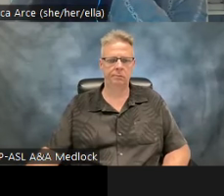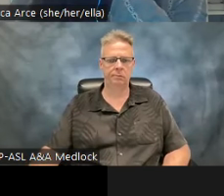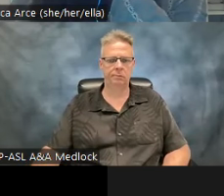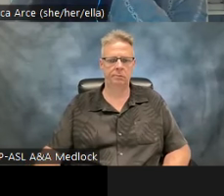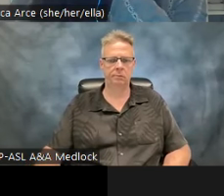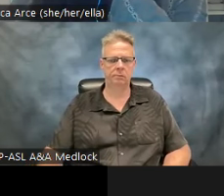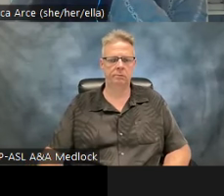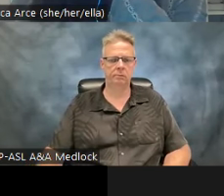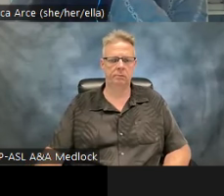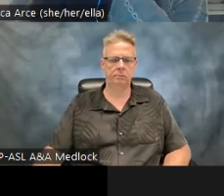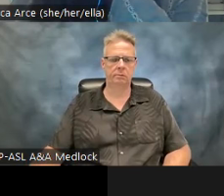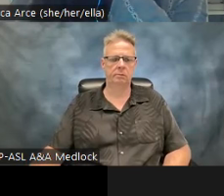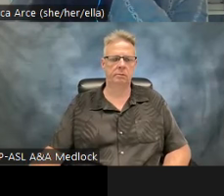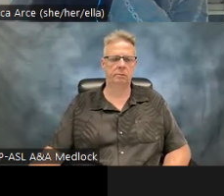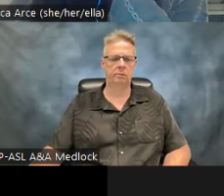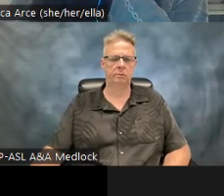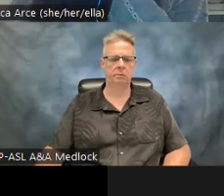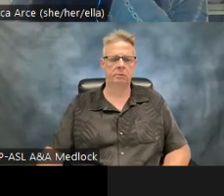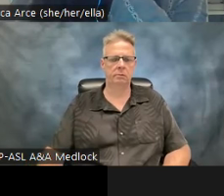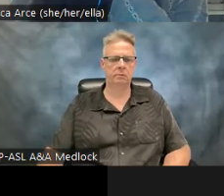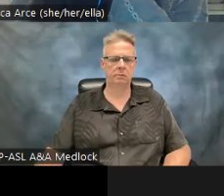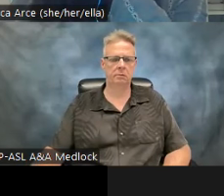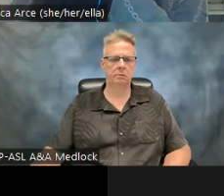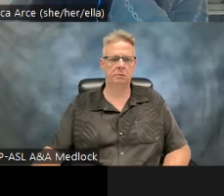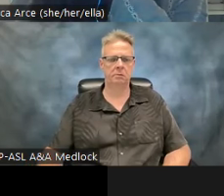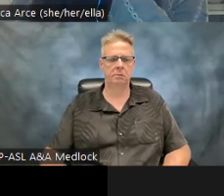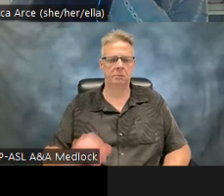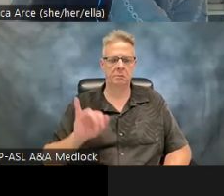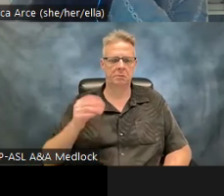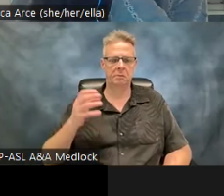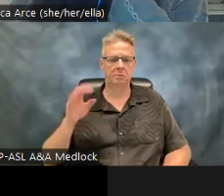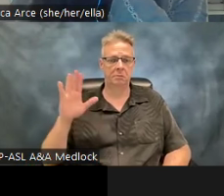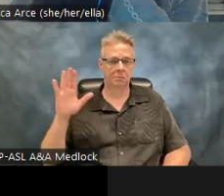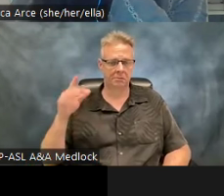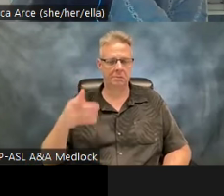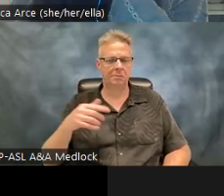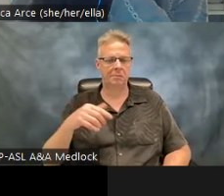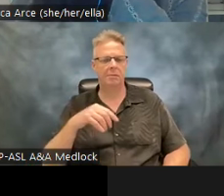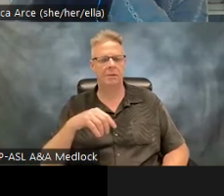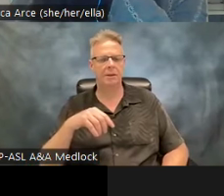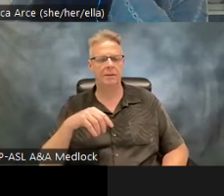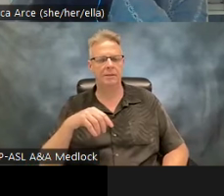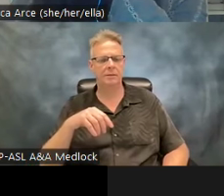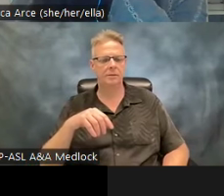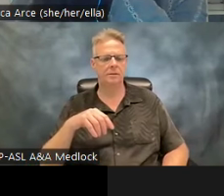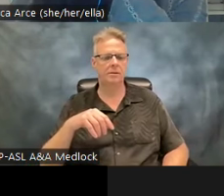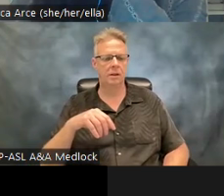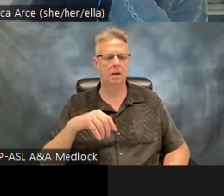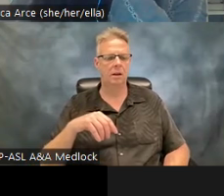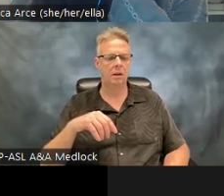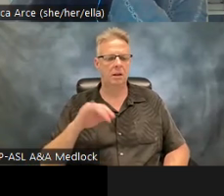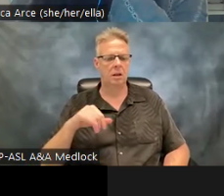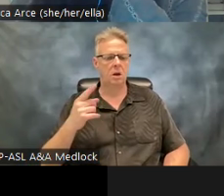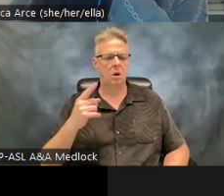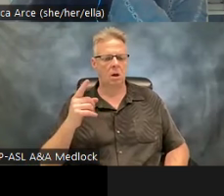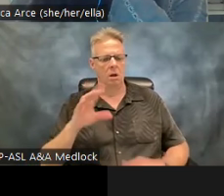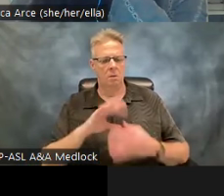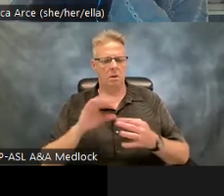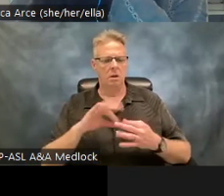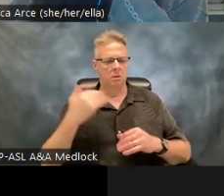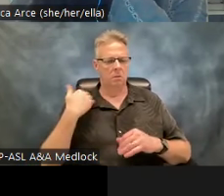Yeah, there was the thing. Oh, sorry. Oh, go for it, Jay. There's a thing sort of mentioned earlier about